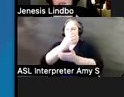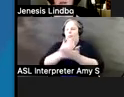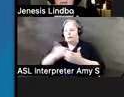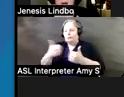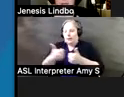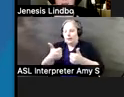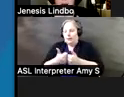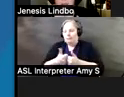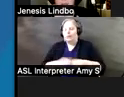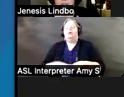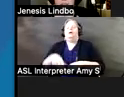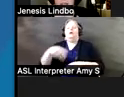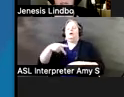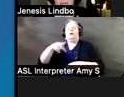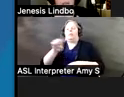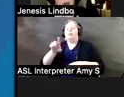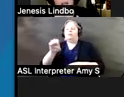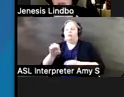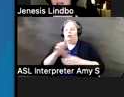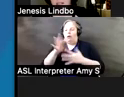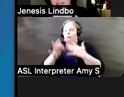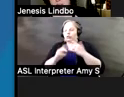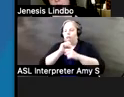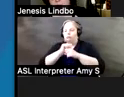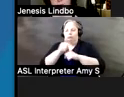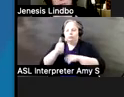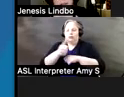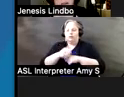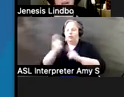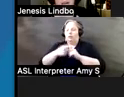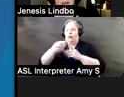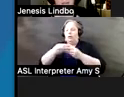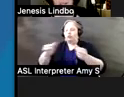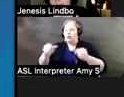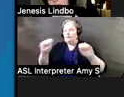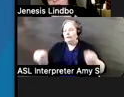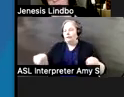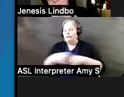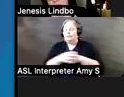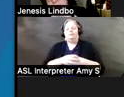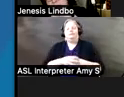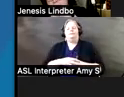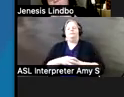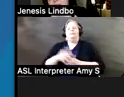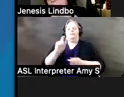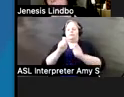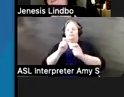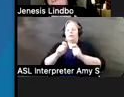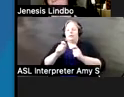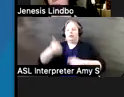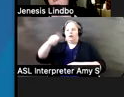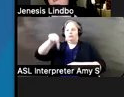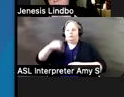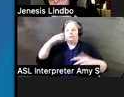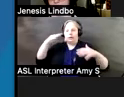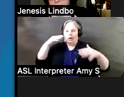game, puzzle options, if you can automatically solve, making adjustments to sound, the type of